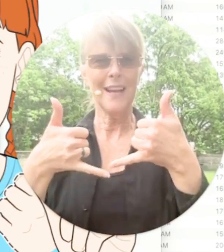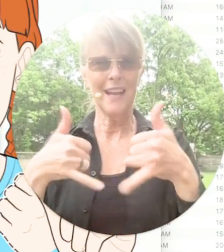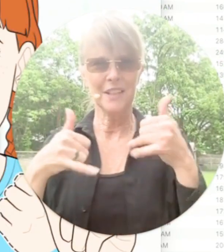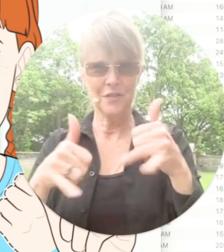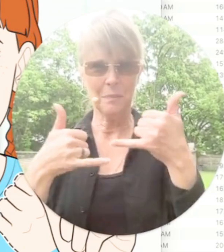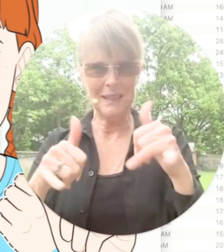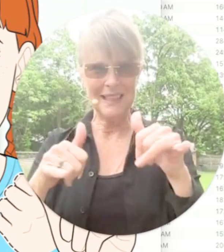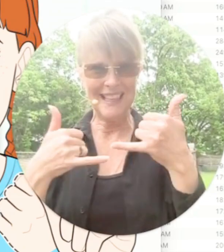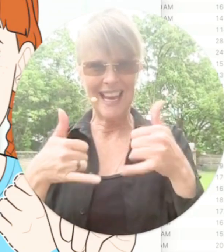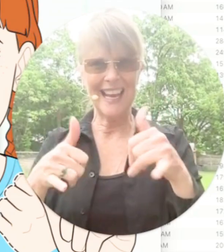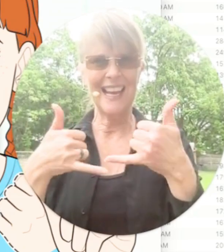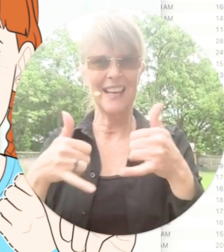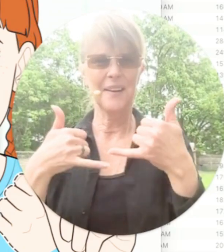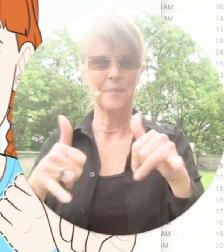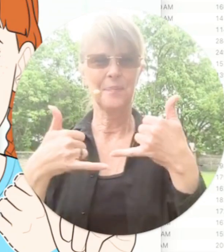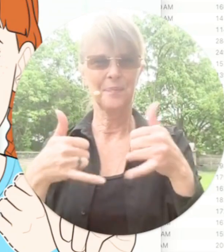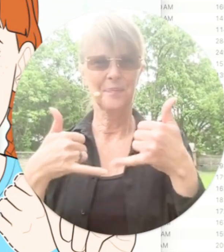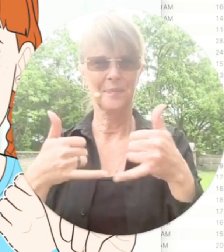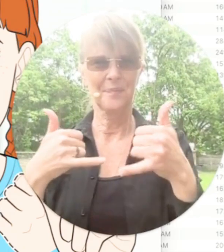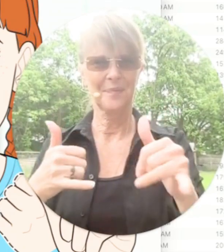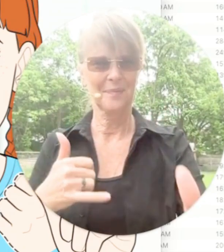Y hands for play.